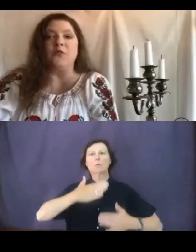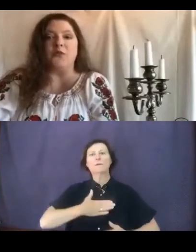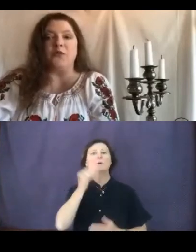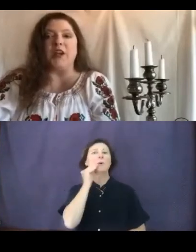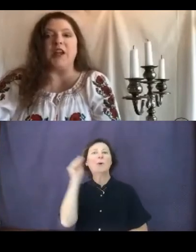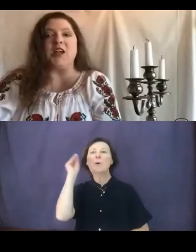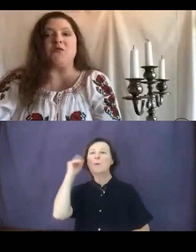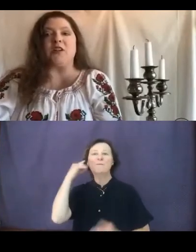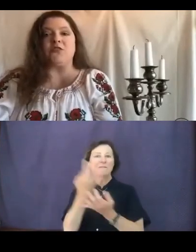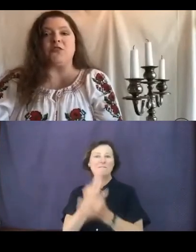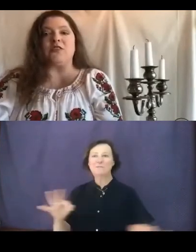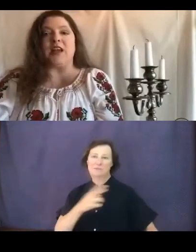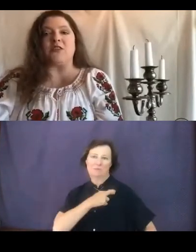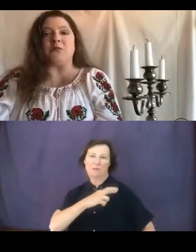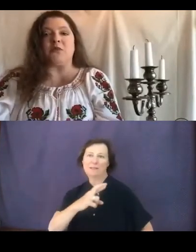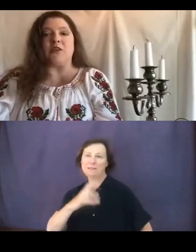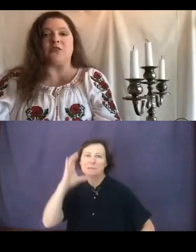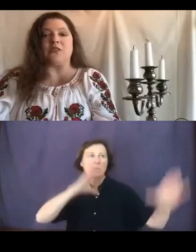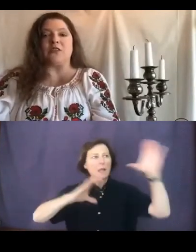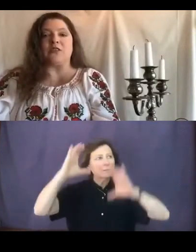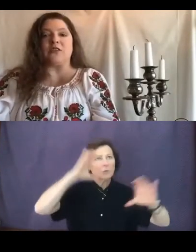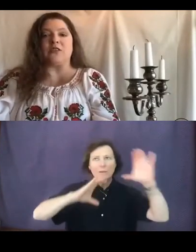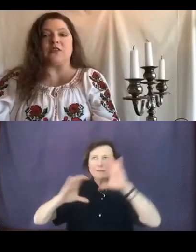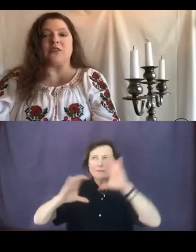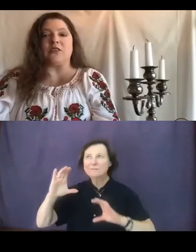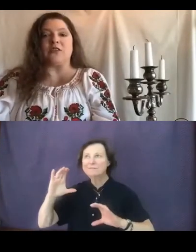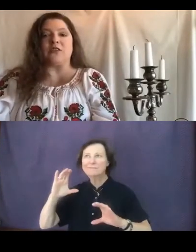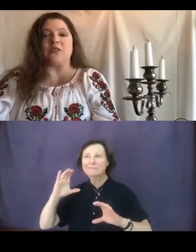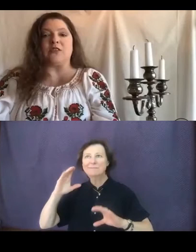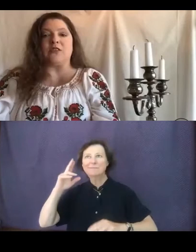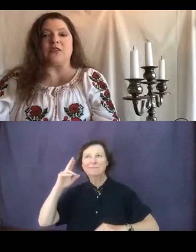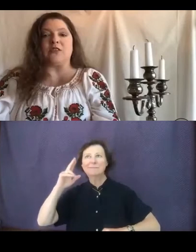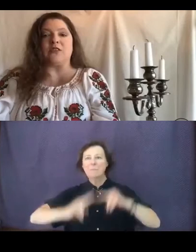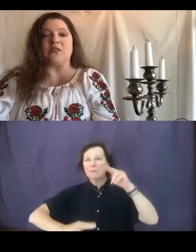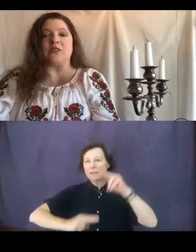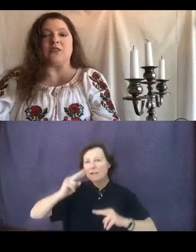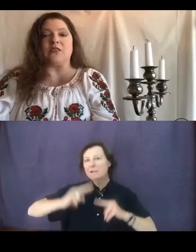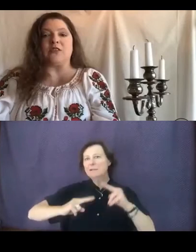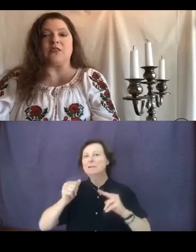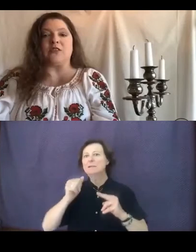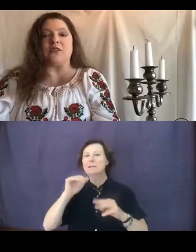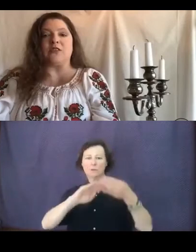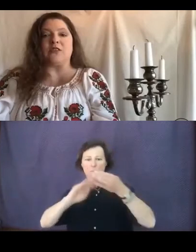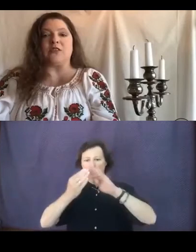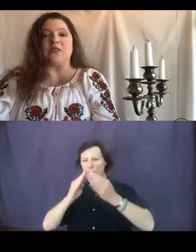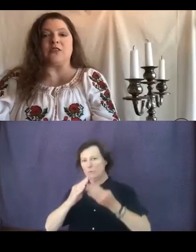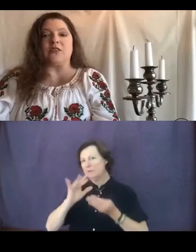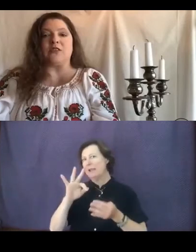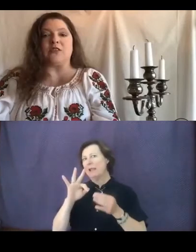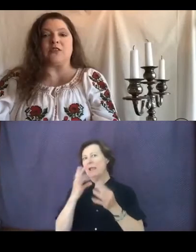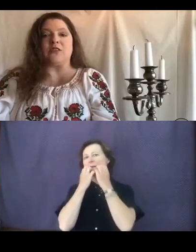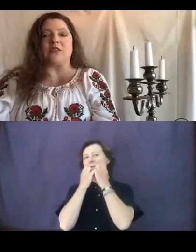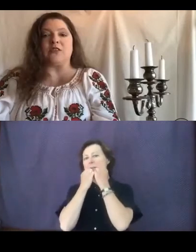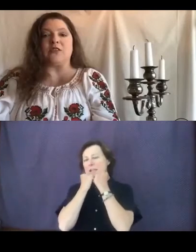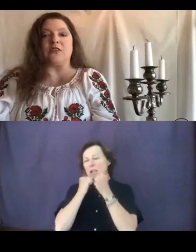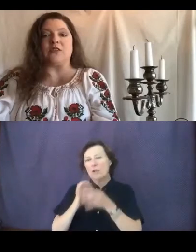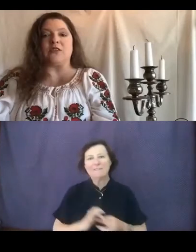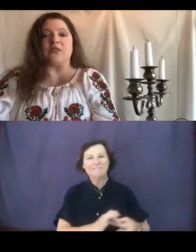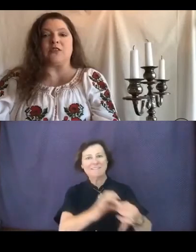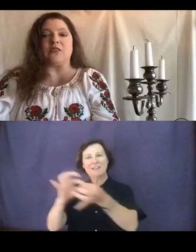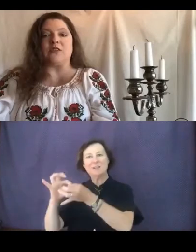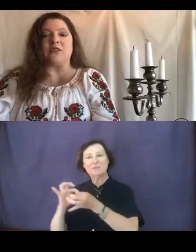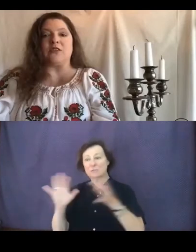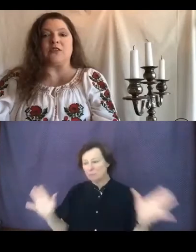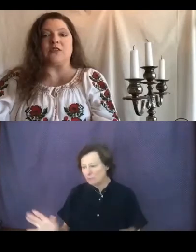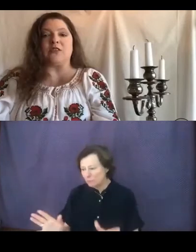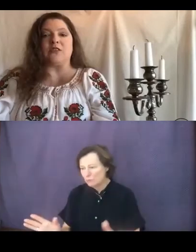for free religious exploration. Build a community of caring fellowship,